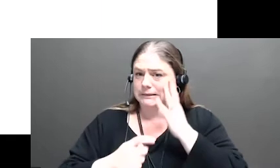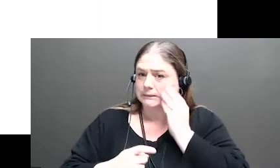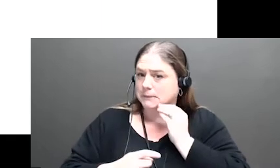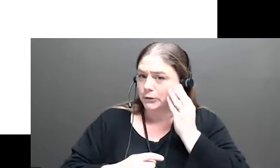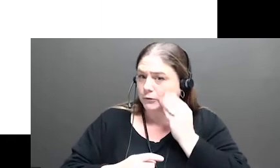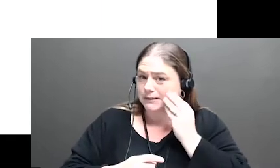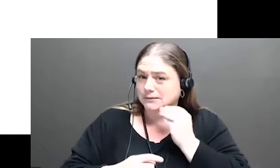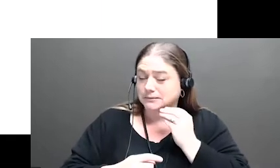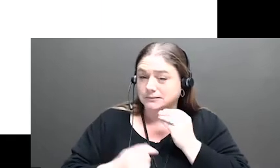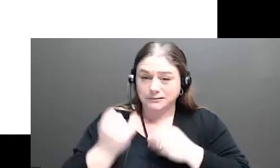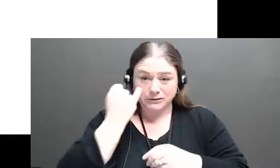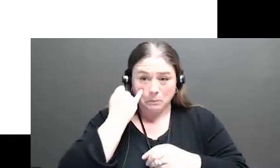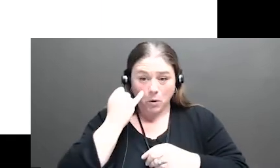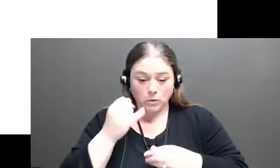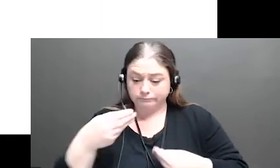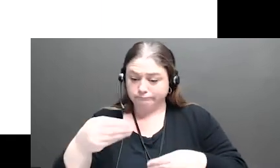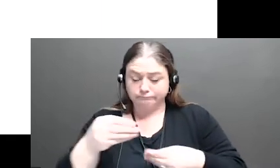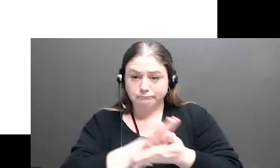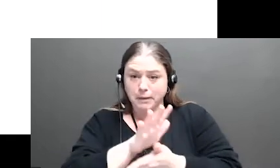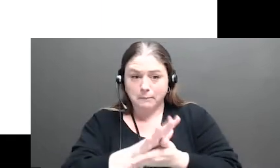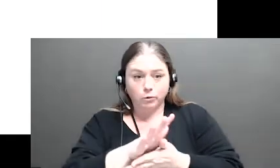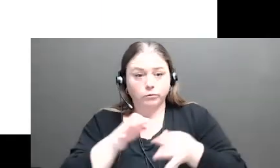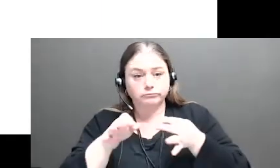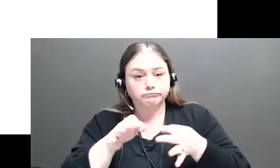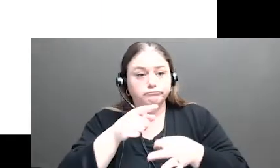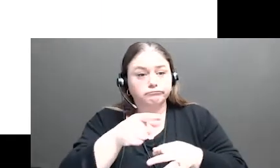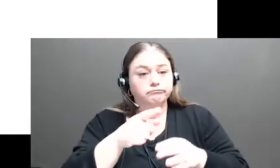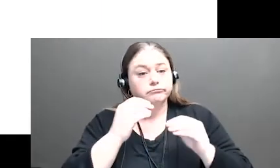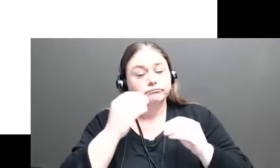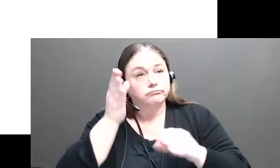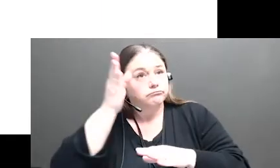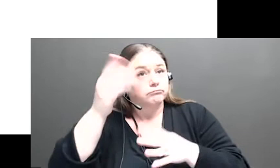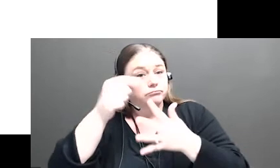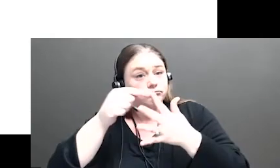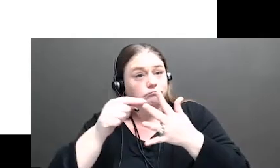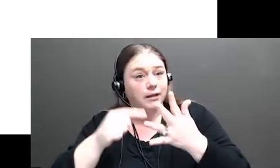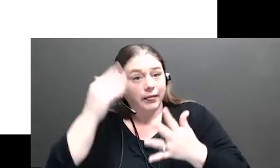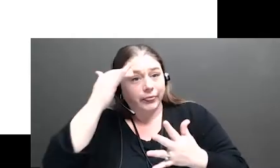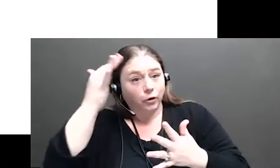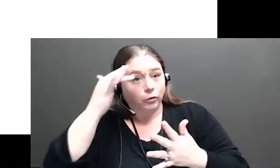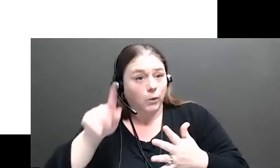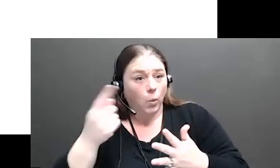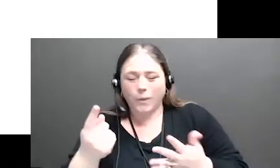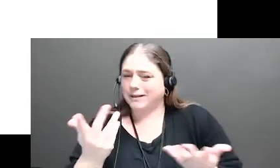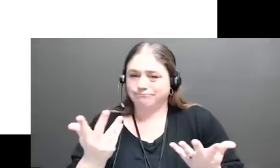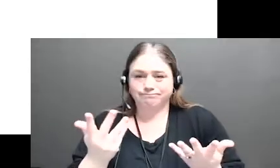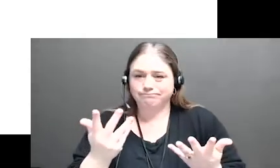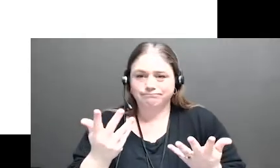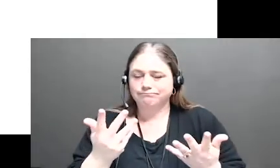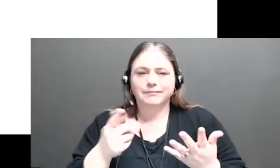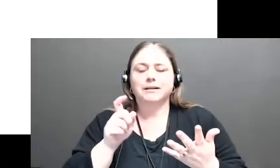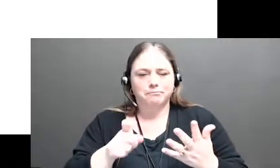handouts and spending a few days on pre-employment training for the youth that we serve isn't sufficient. The youth really need to be living it and practicing in a